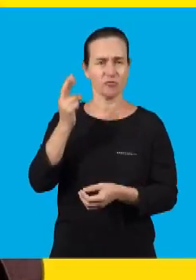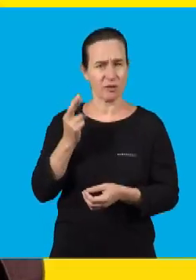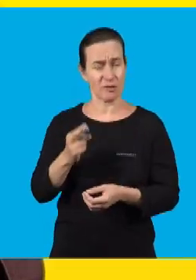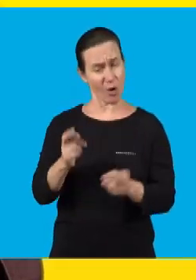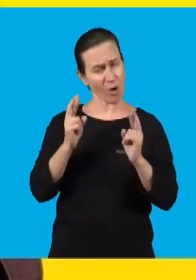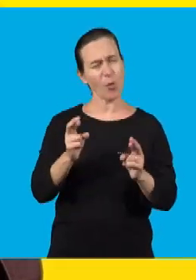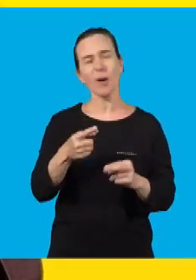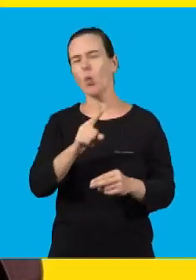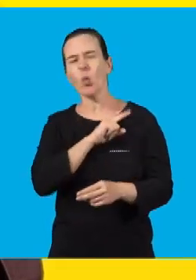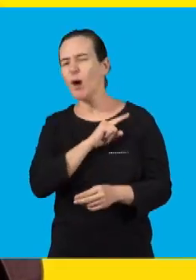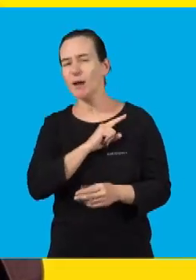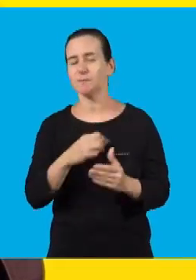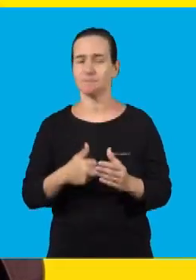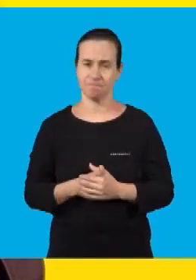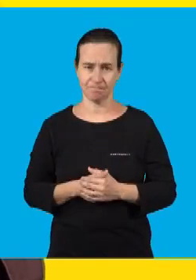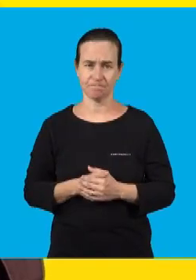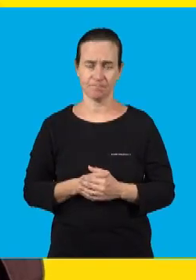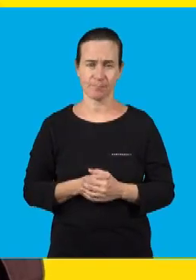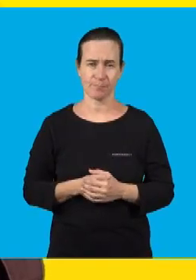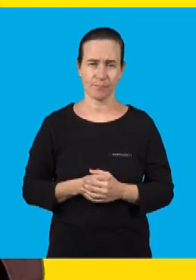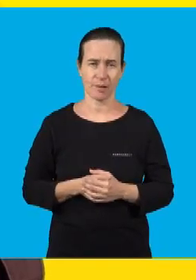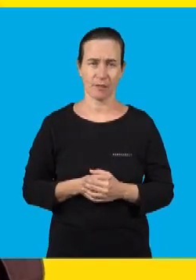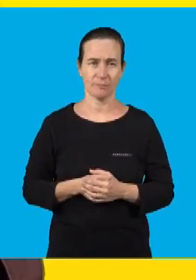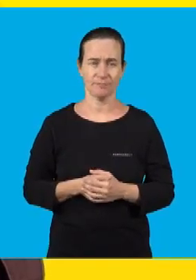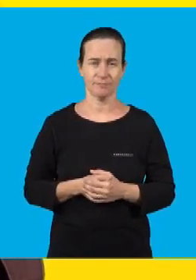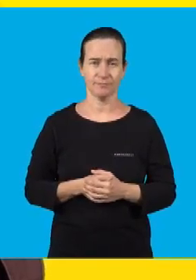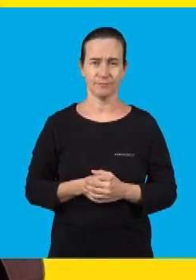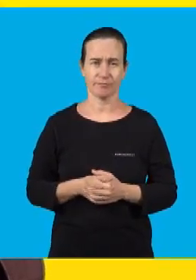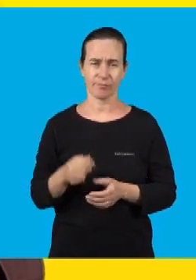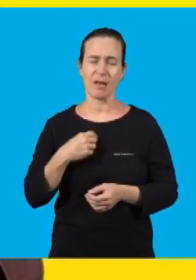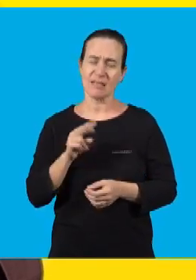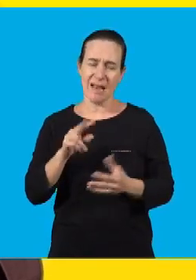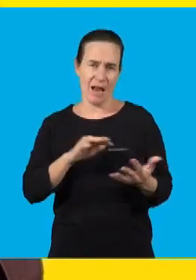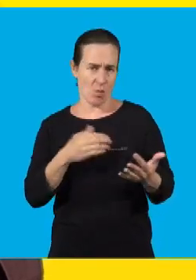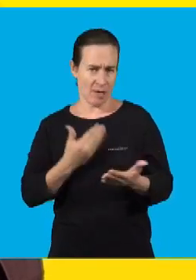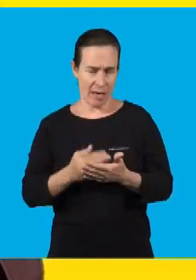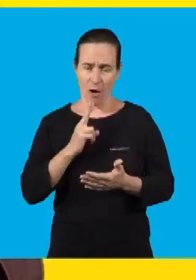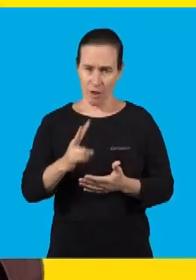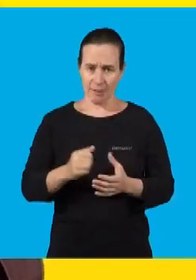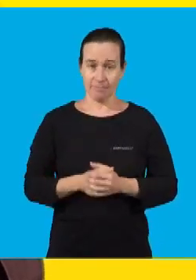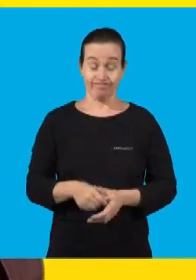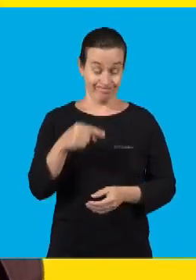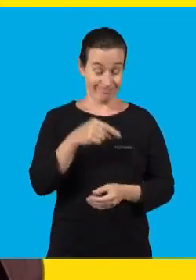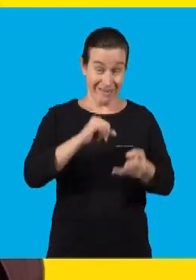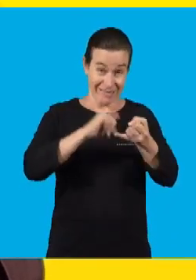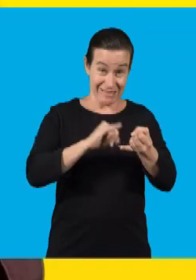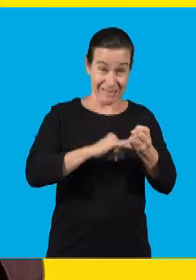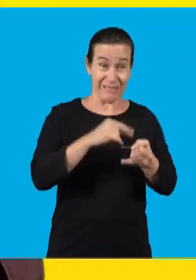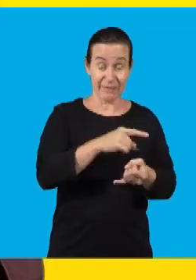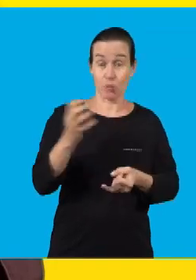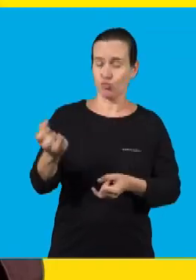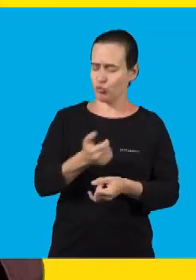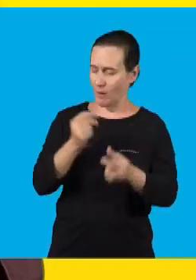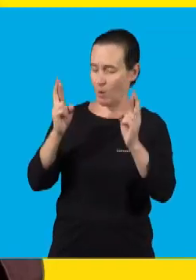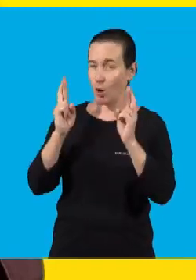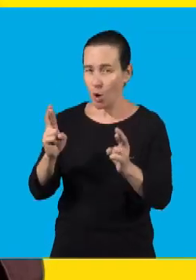hope. Why are we saying hope? Now let's quickly look at how it is unfolded in the solution. Stephen Khumalo